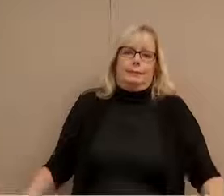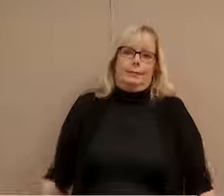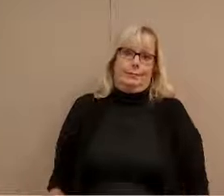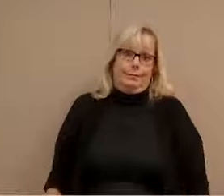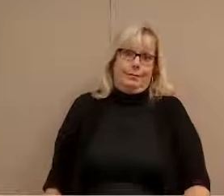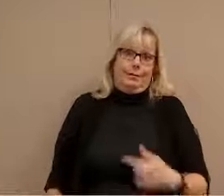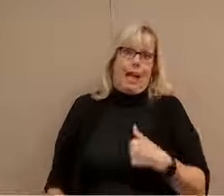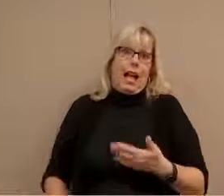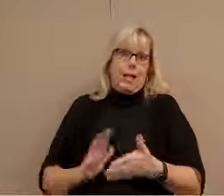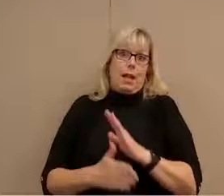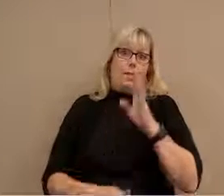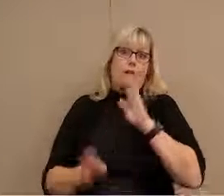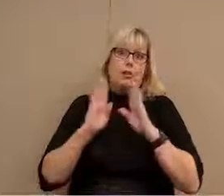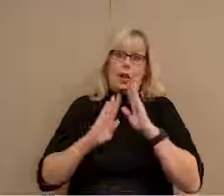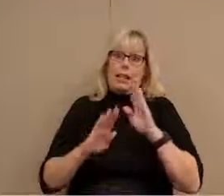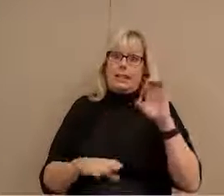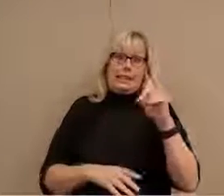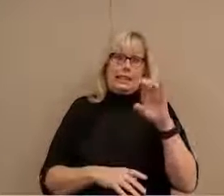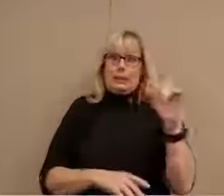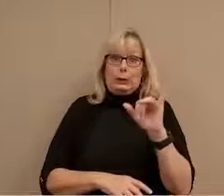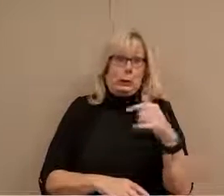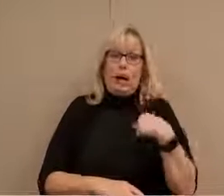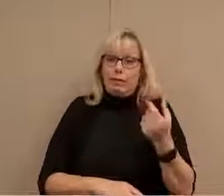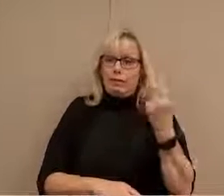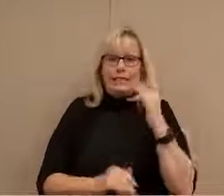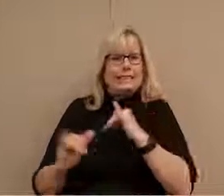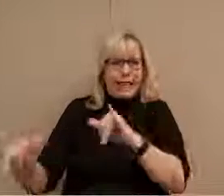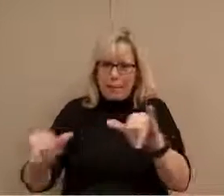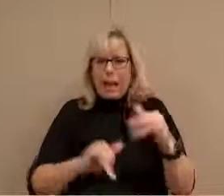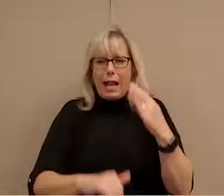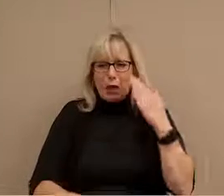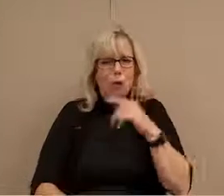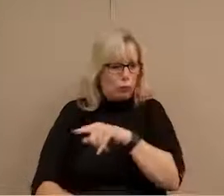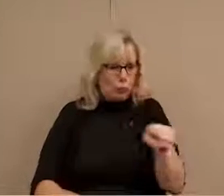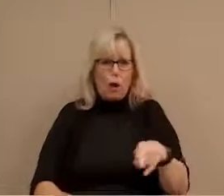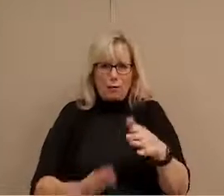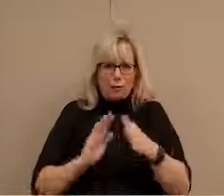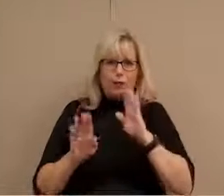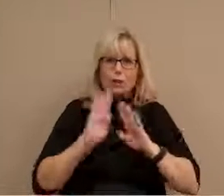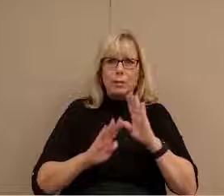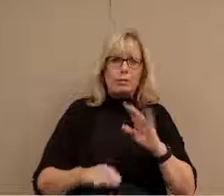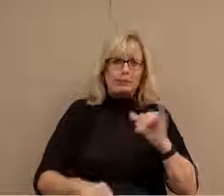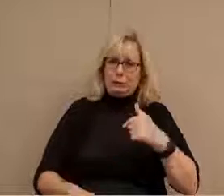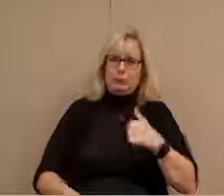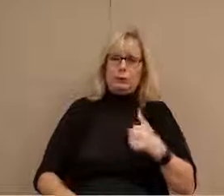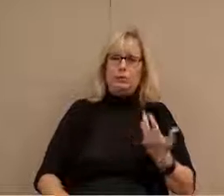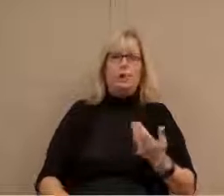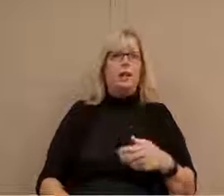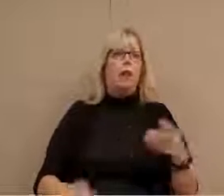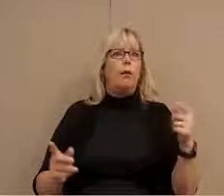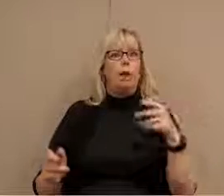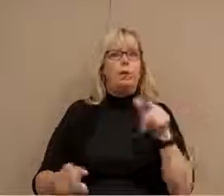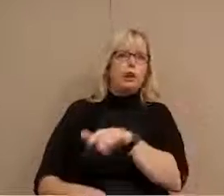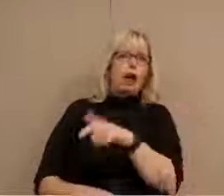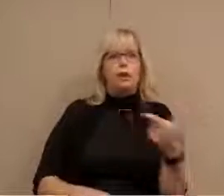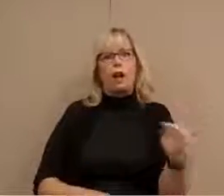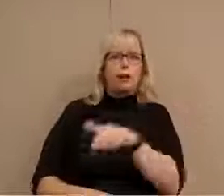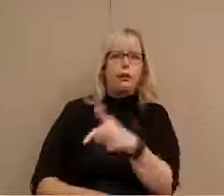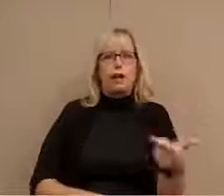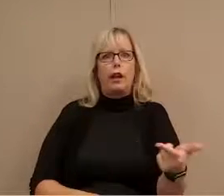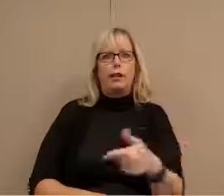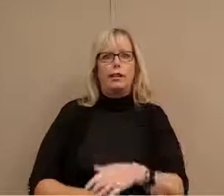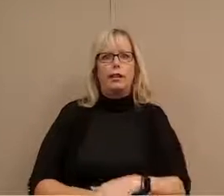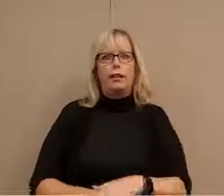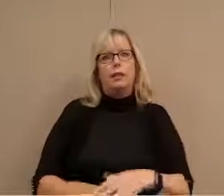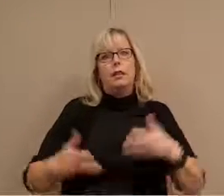I get as frustrated with the CDC as anybody else. I honestly, because it feels like they're flip-flopping, going all